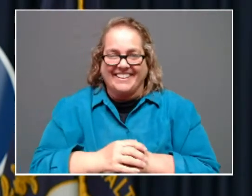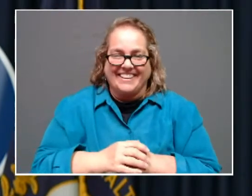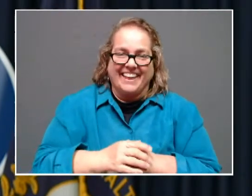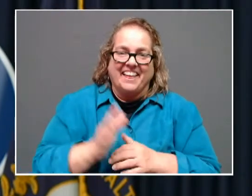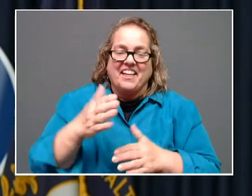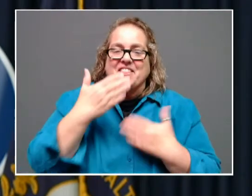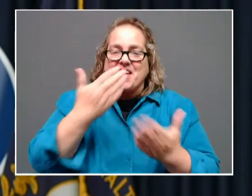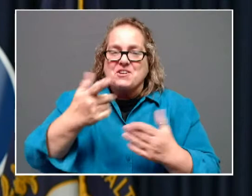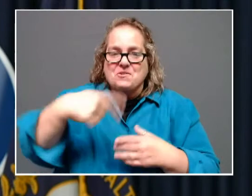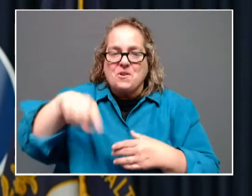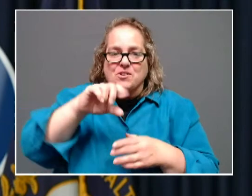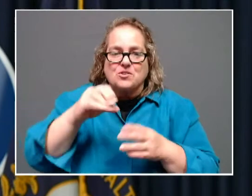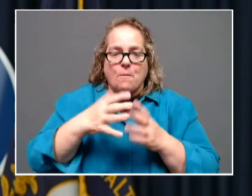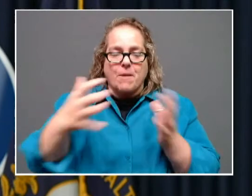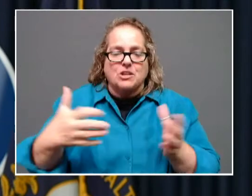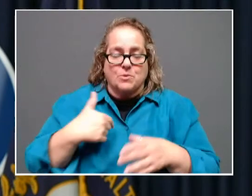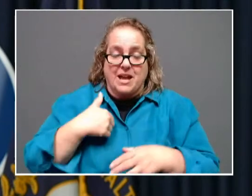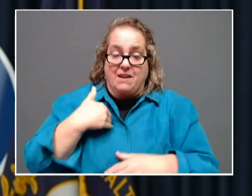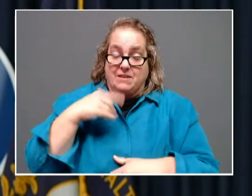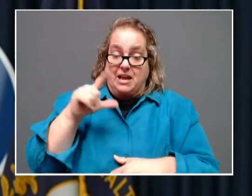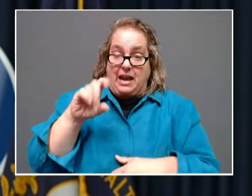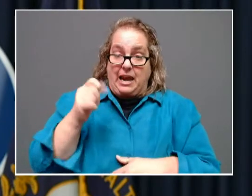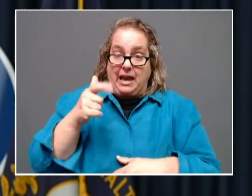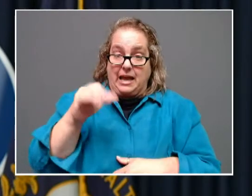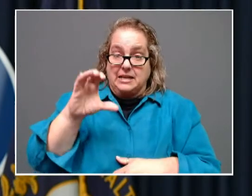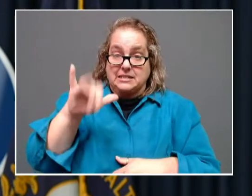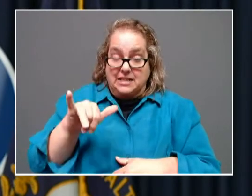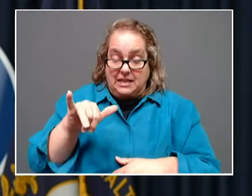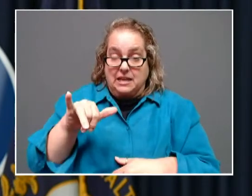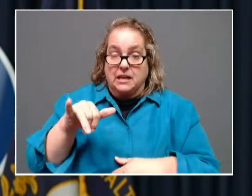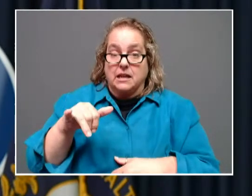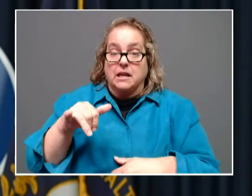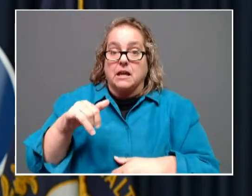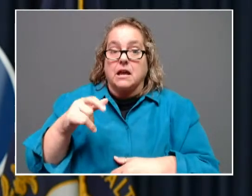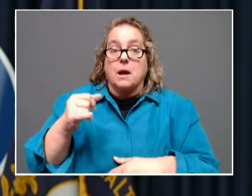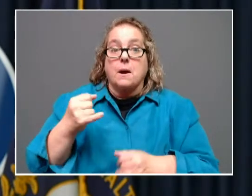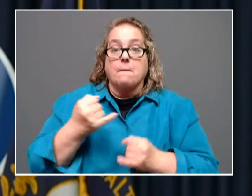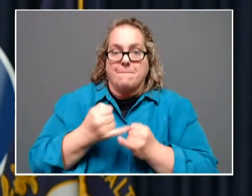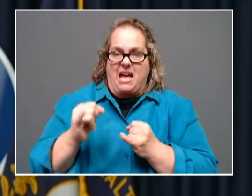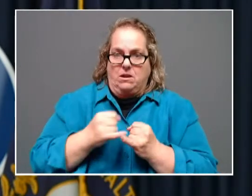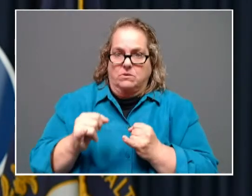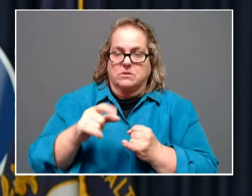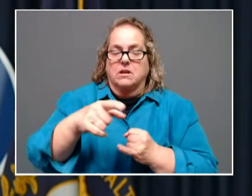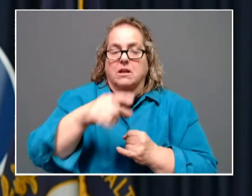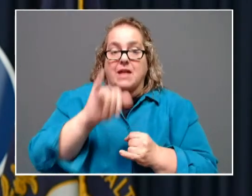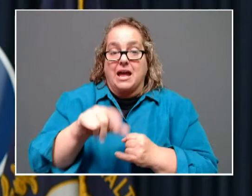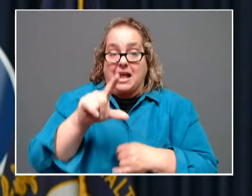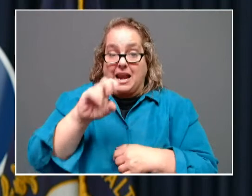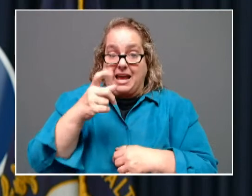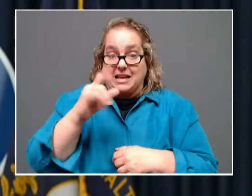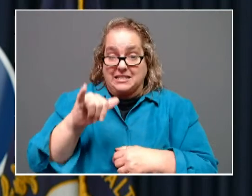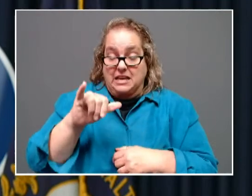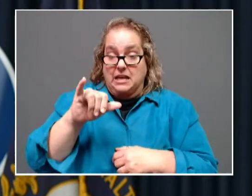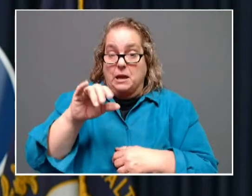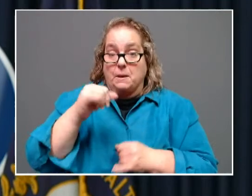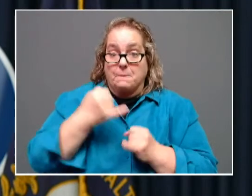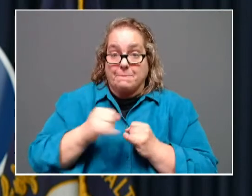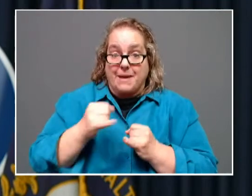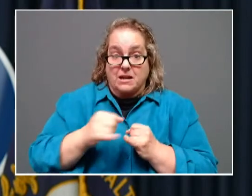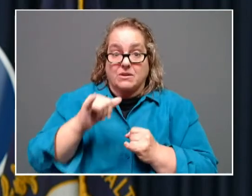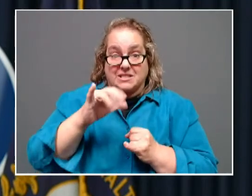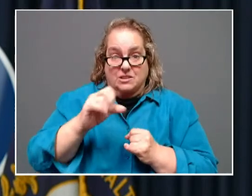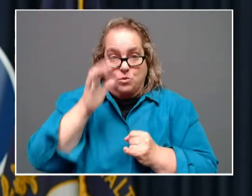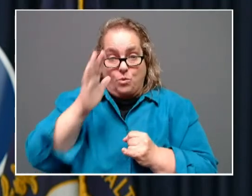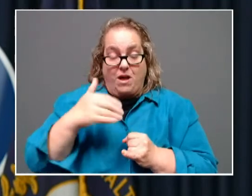Legacy Metals. Legacy Metals is a building materials supplier and manufacturer that is going to be growing its current operation in